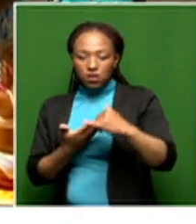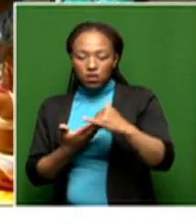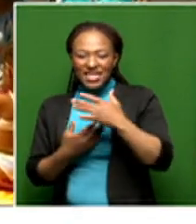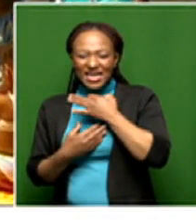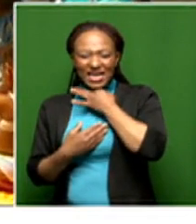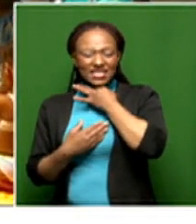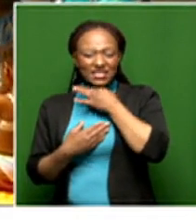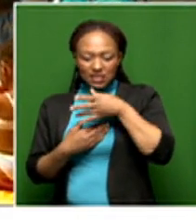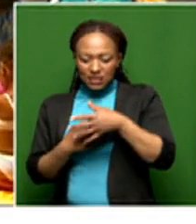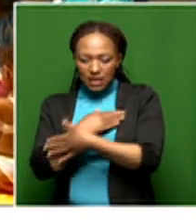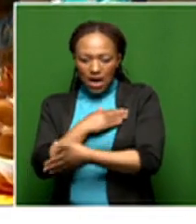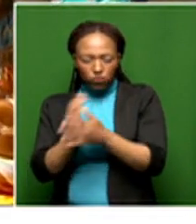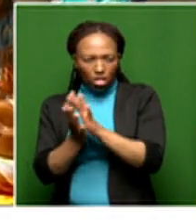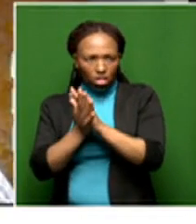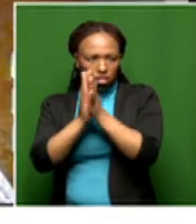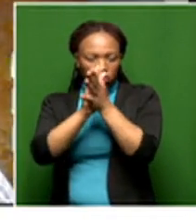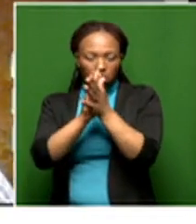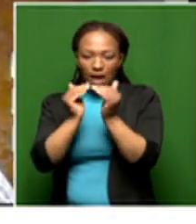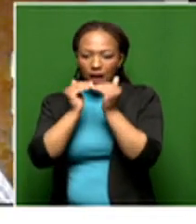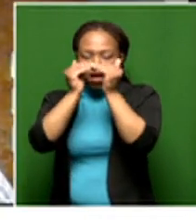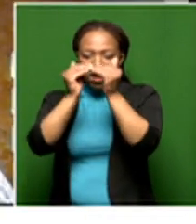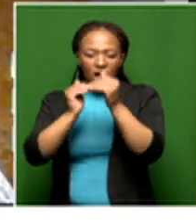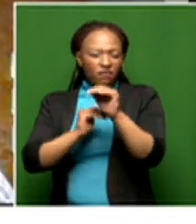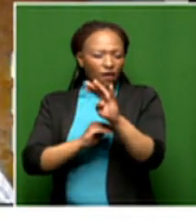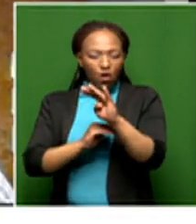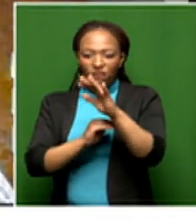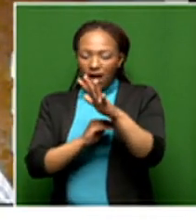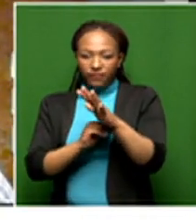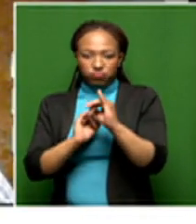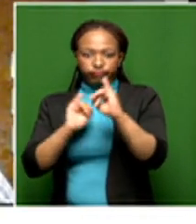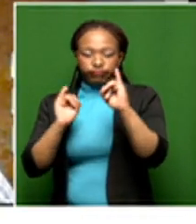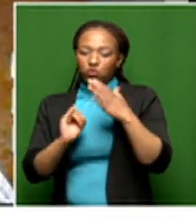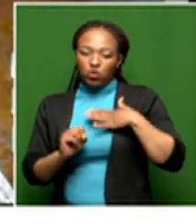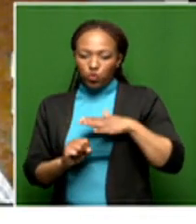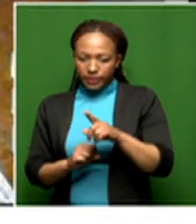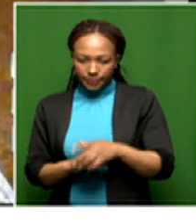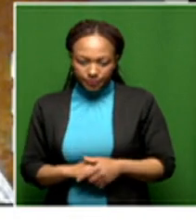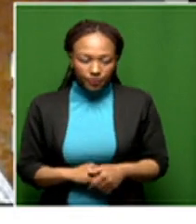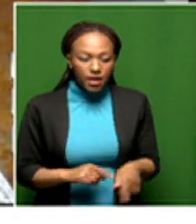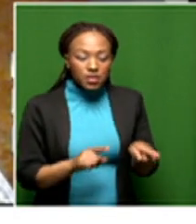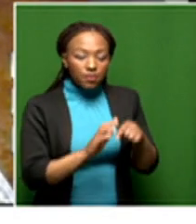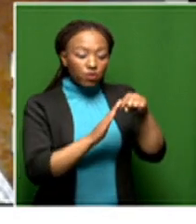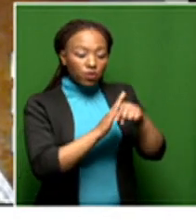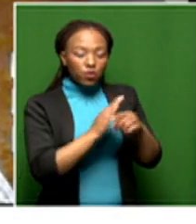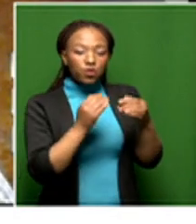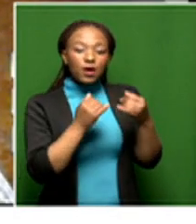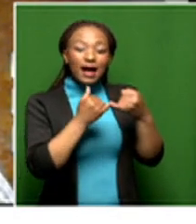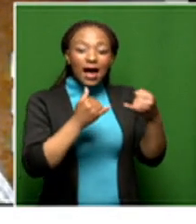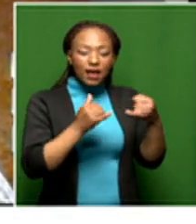country. So are we likely to see any further, more detailed guidelines as we open up